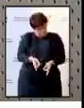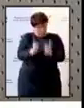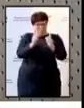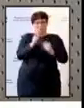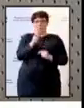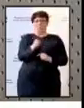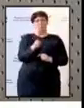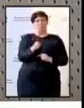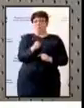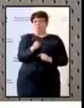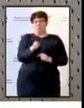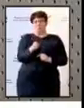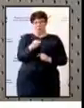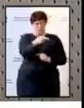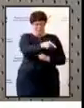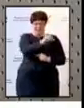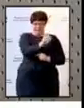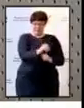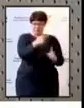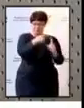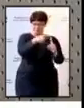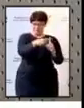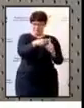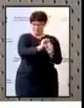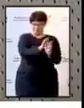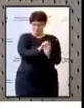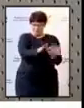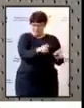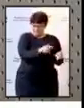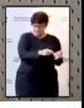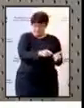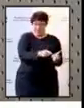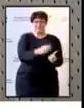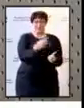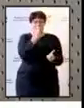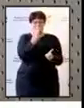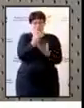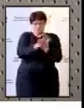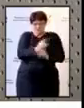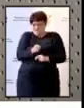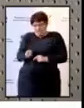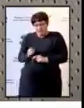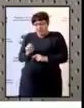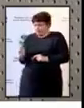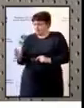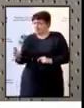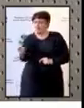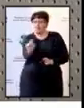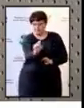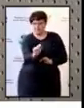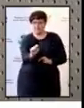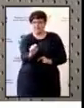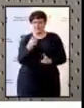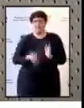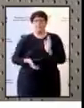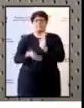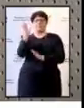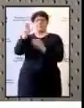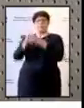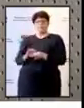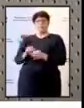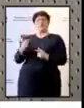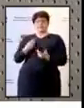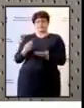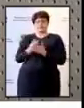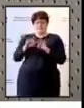obviously, if one of them has the virus, it will be shed amongst them. And then they'll go home, and